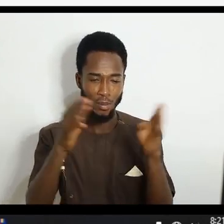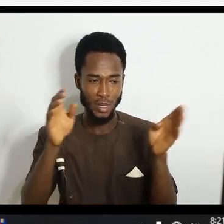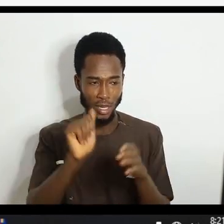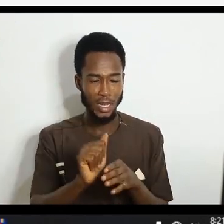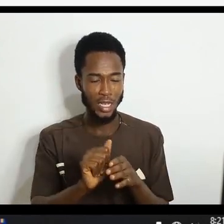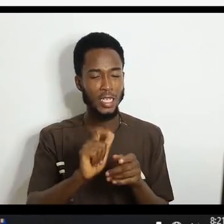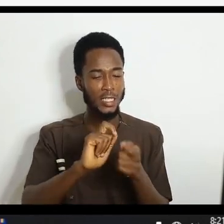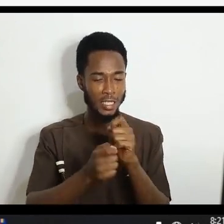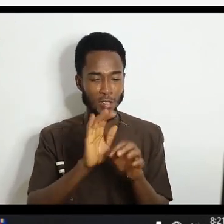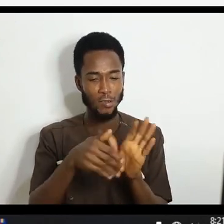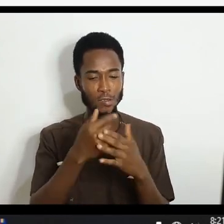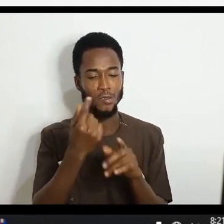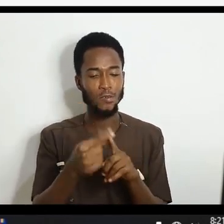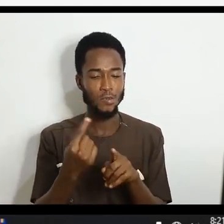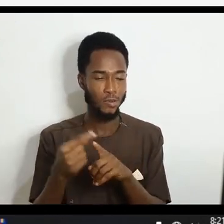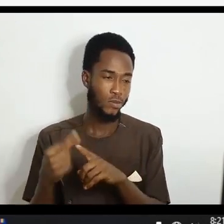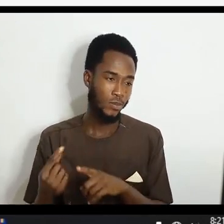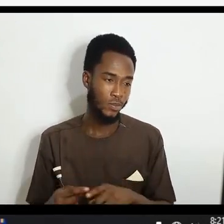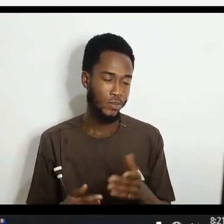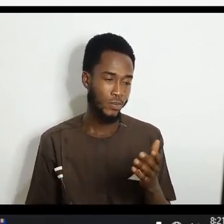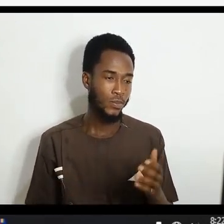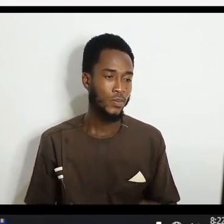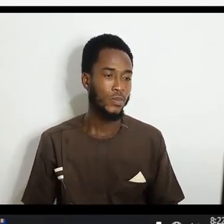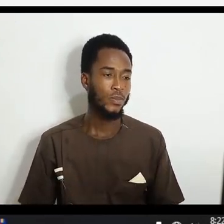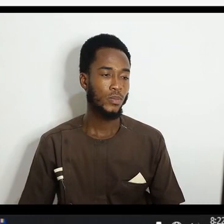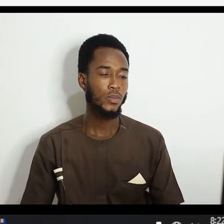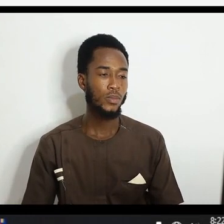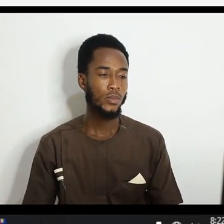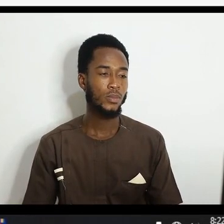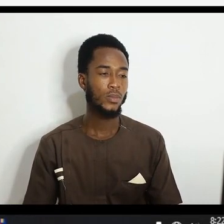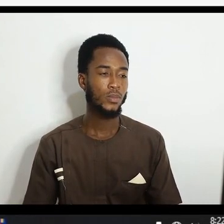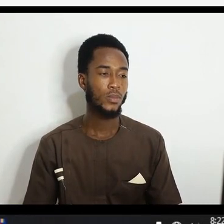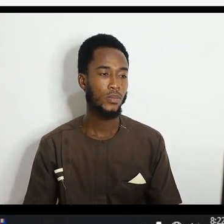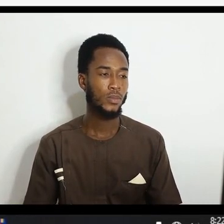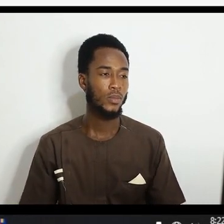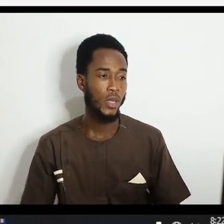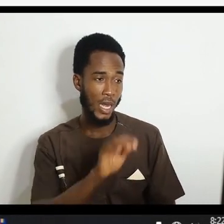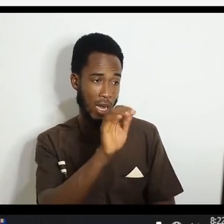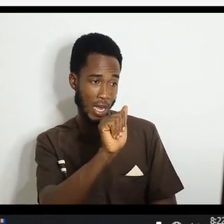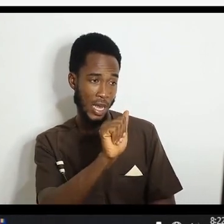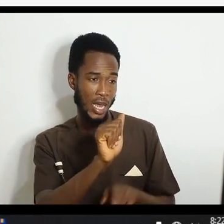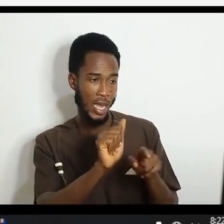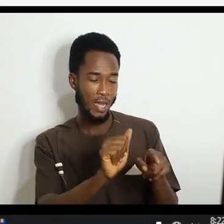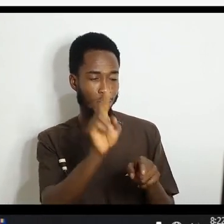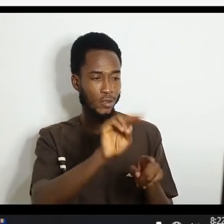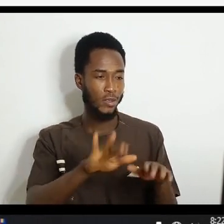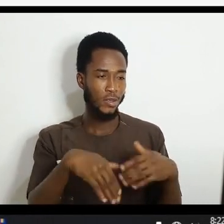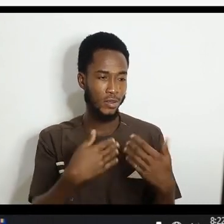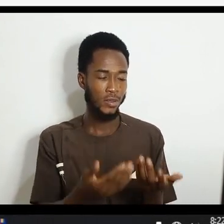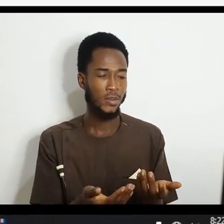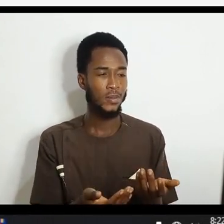to capitalize each word. You can use that one to change it. Okay, so this A here is also